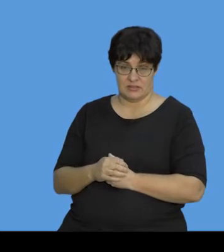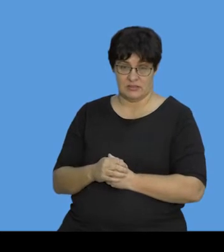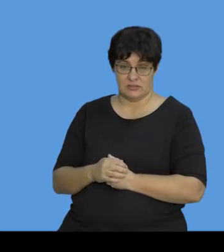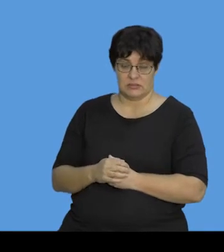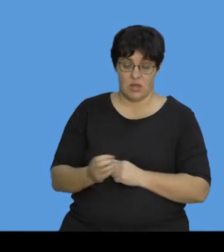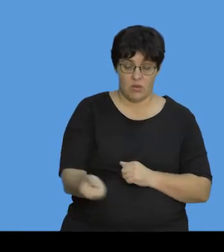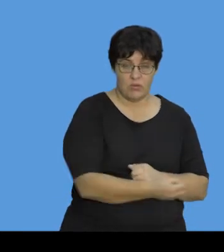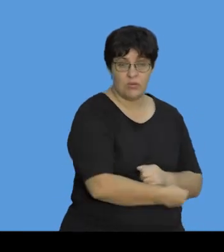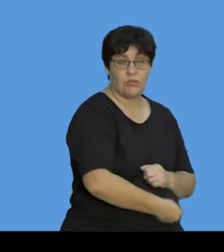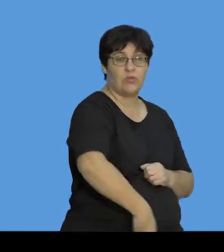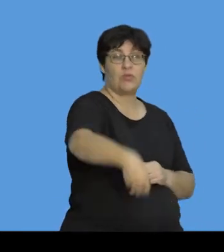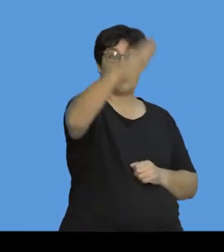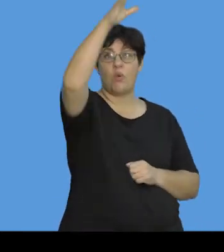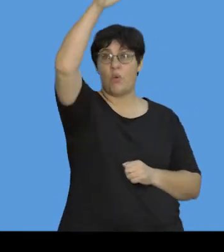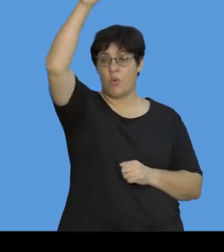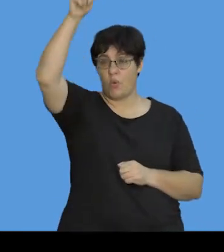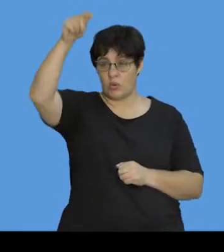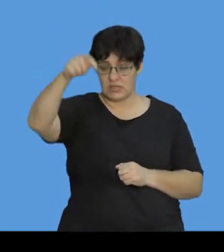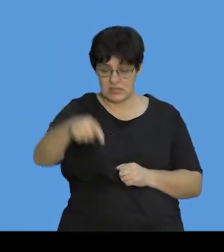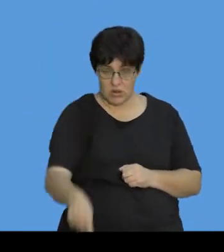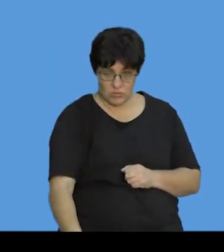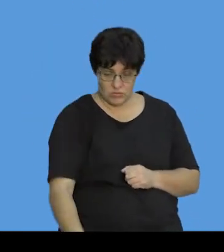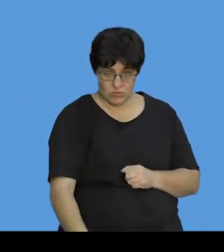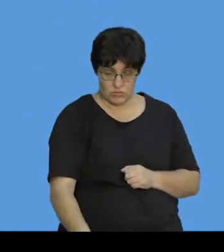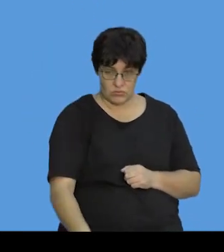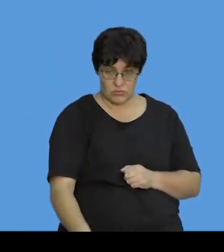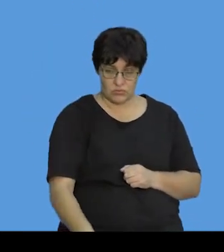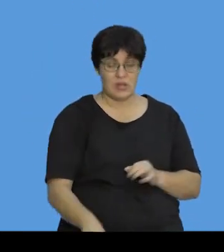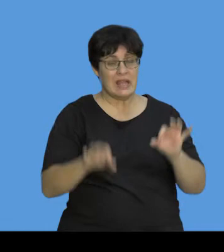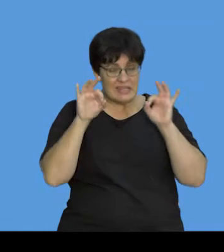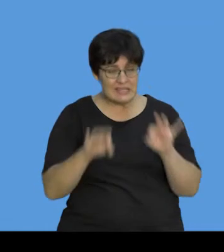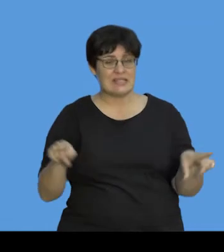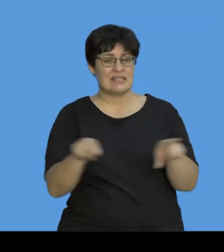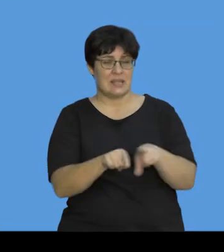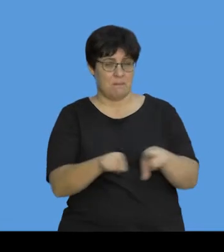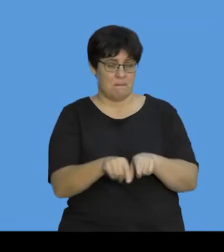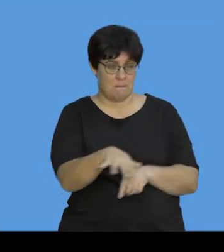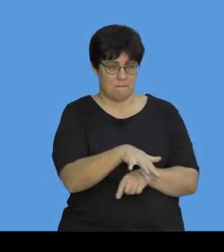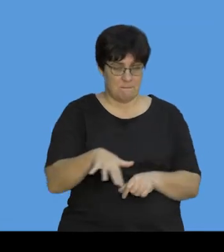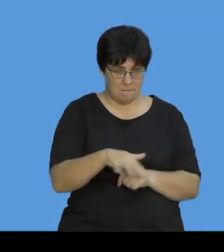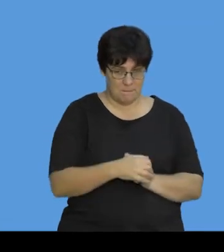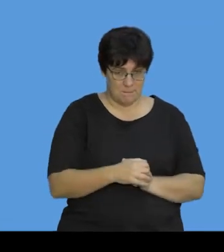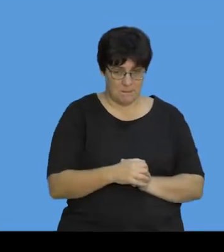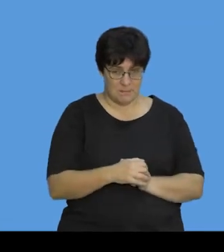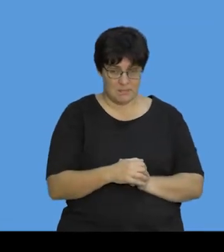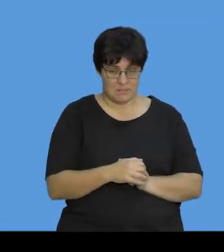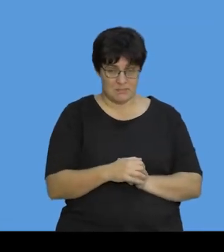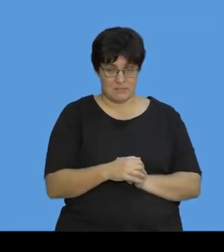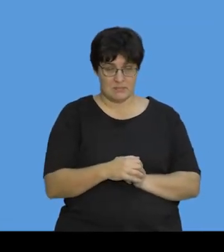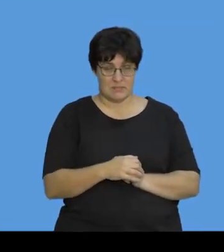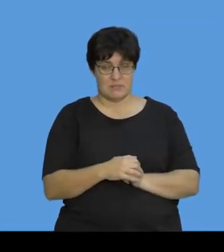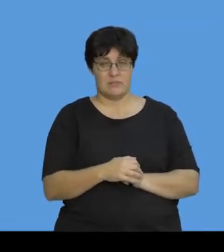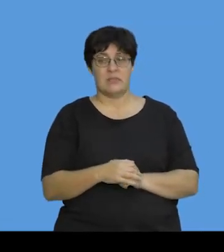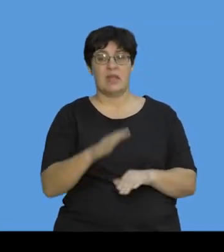that gets thrown up and then comes back down to exactly the same place,